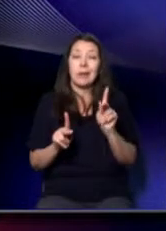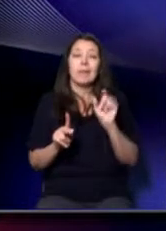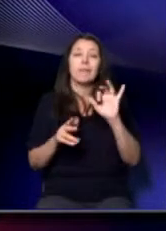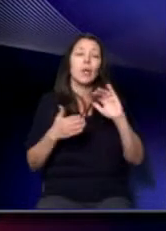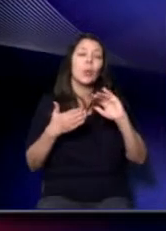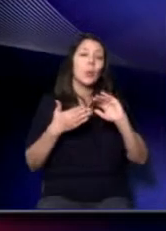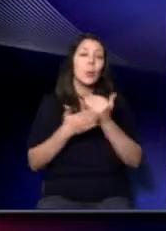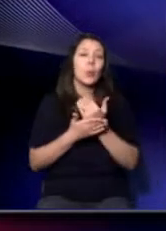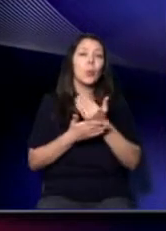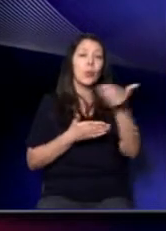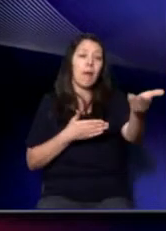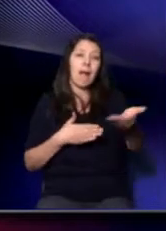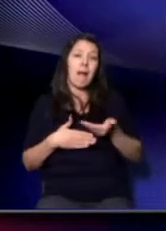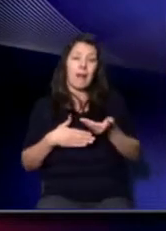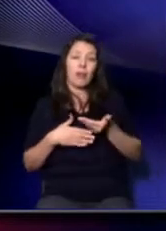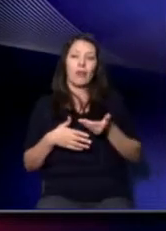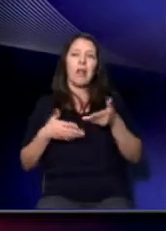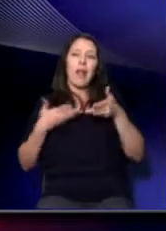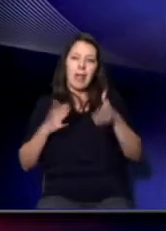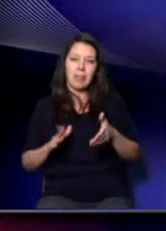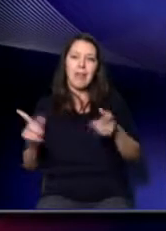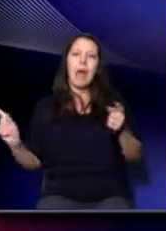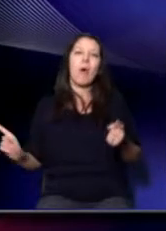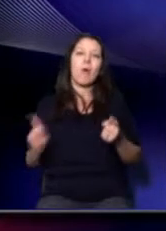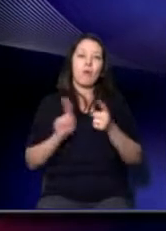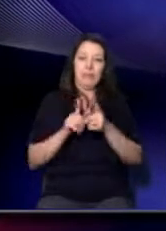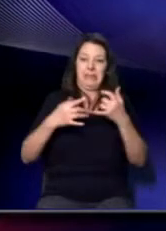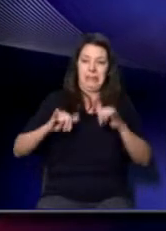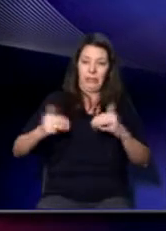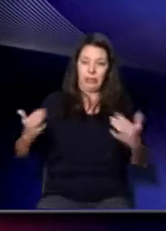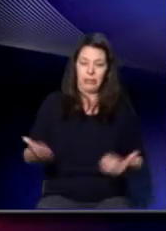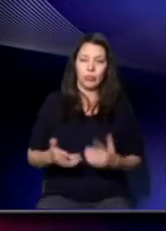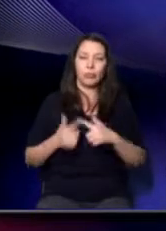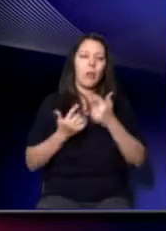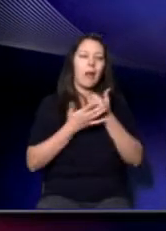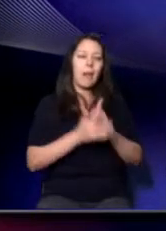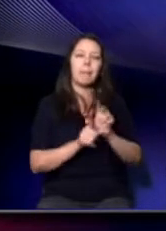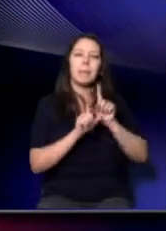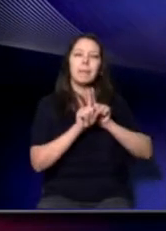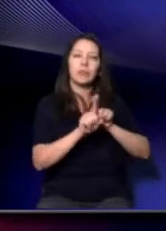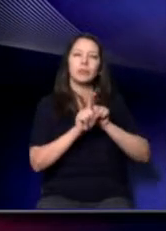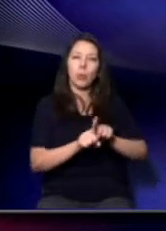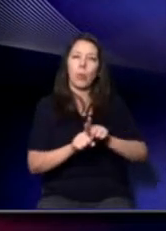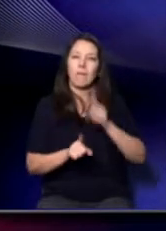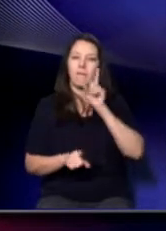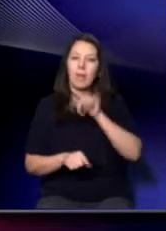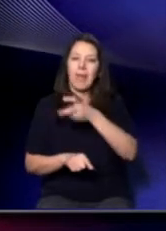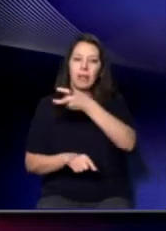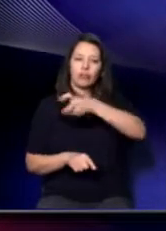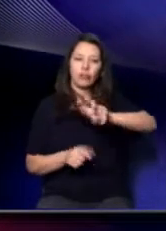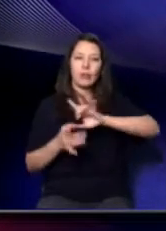we allow for that overlap and the mentoring and the transition to occur. Yes.